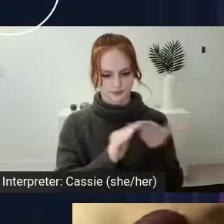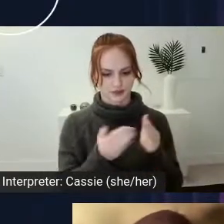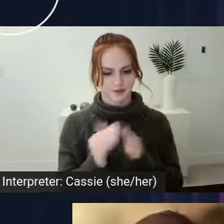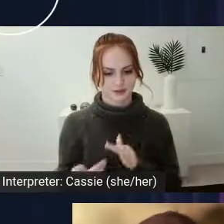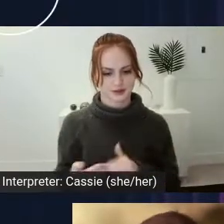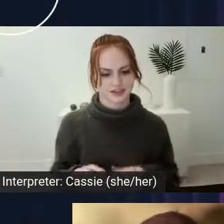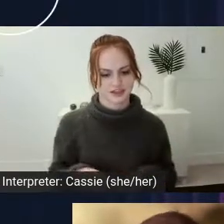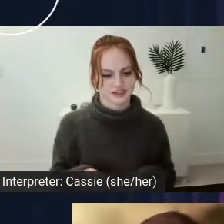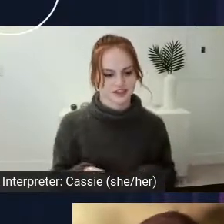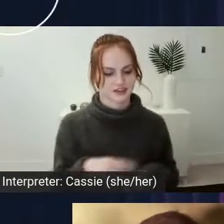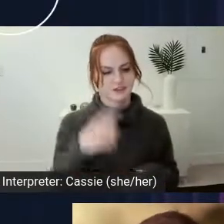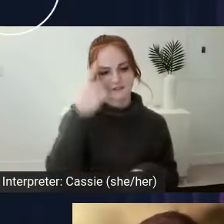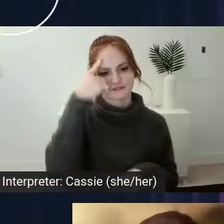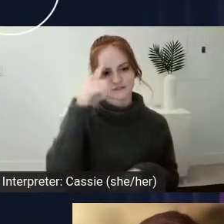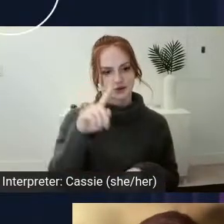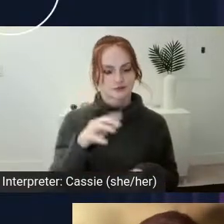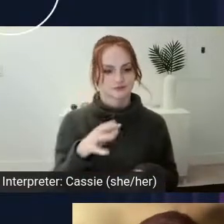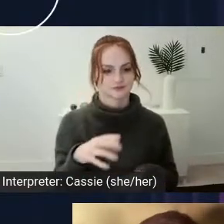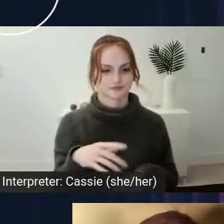some way.